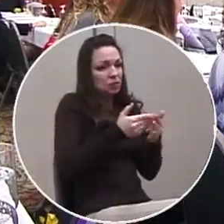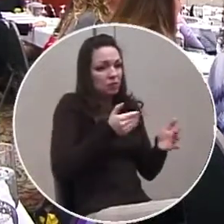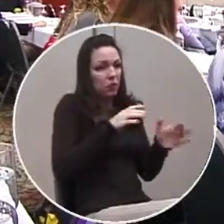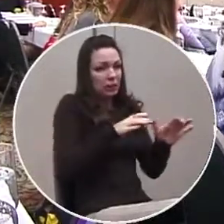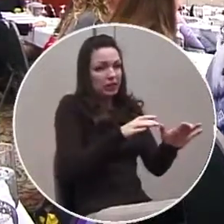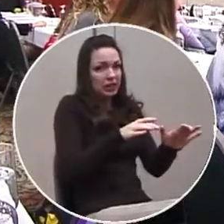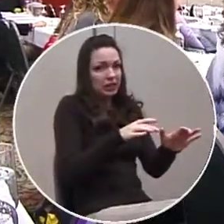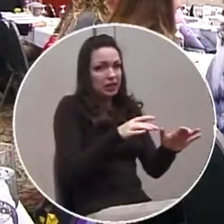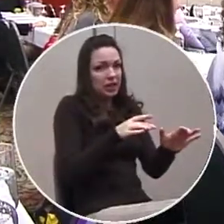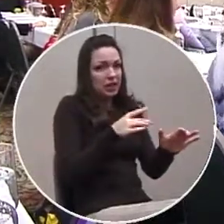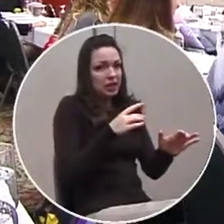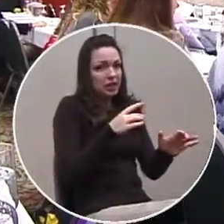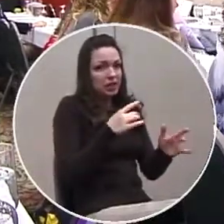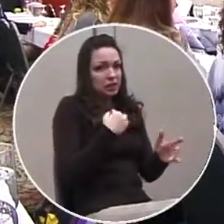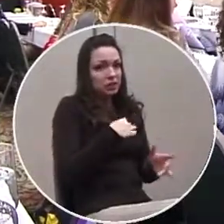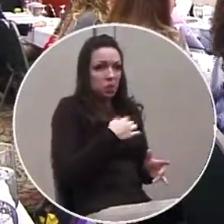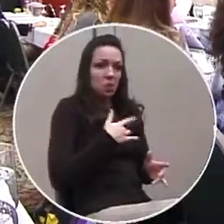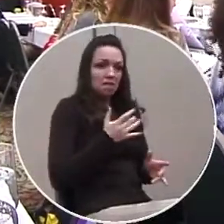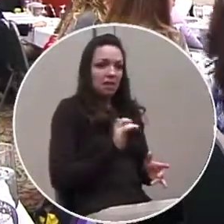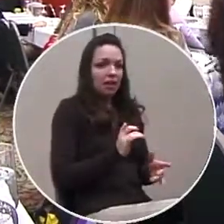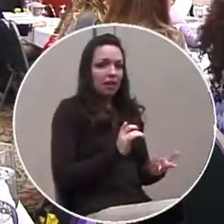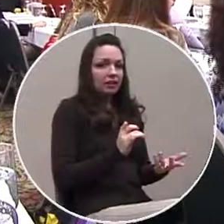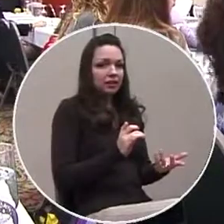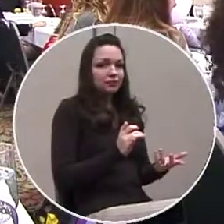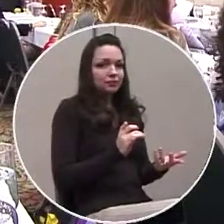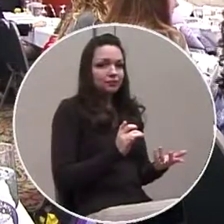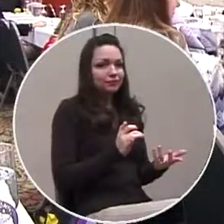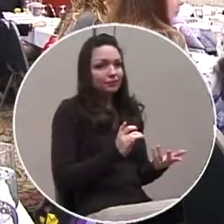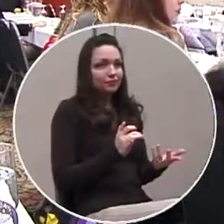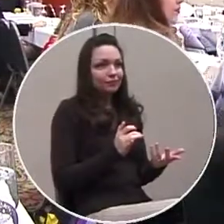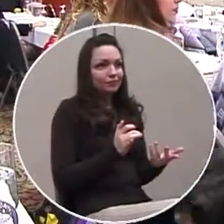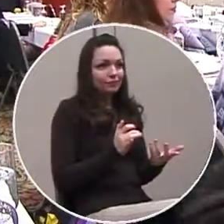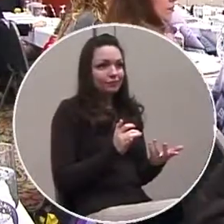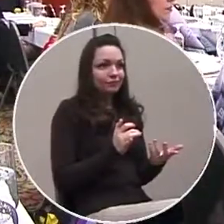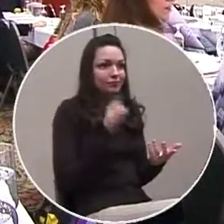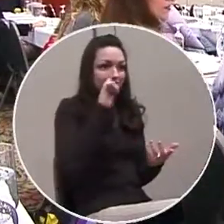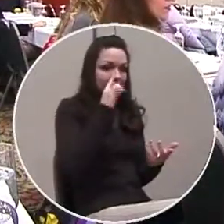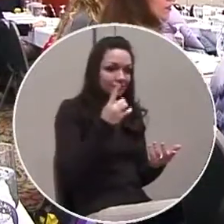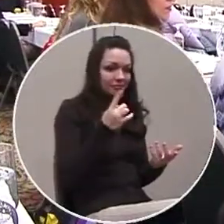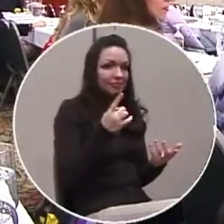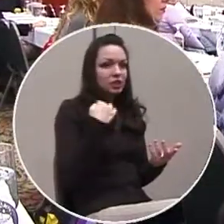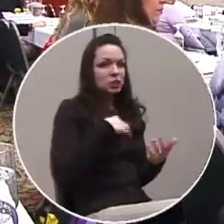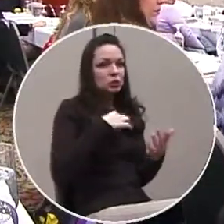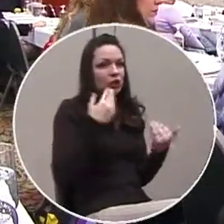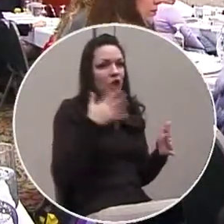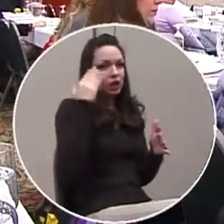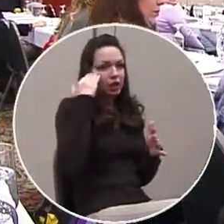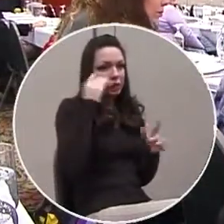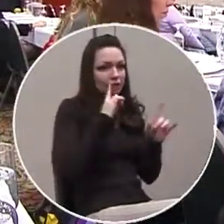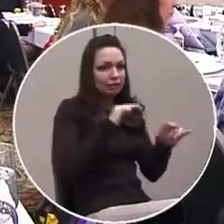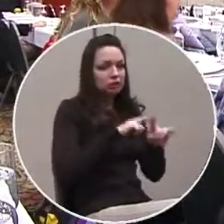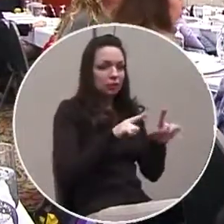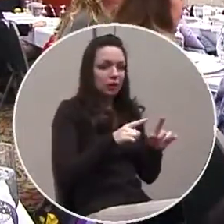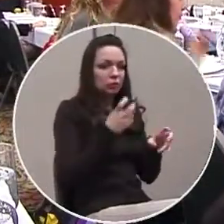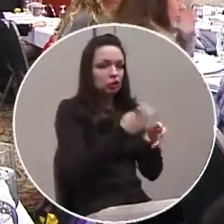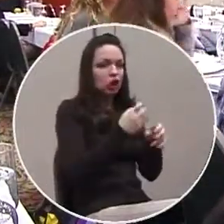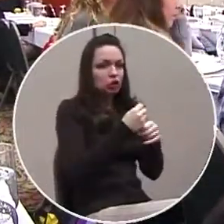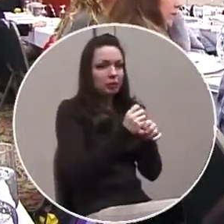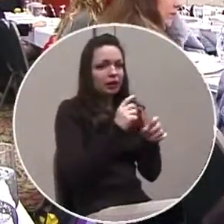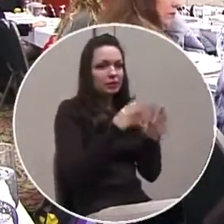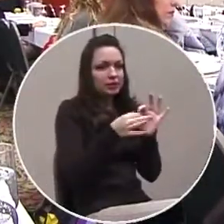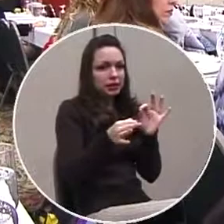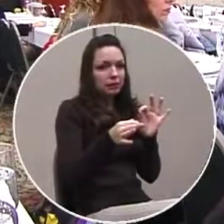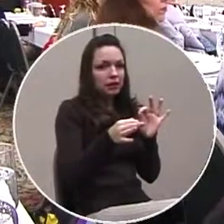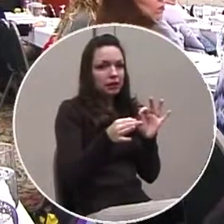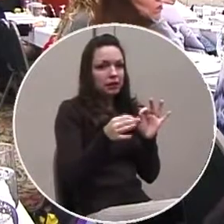we were actually like feeling like it was, come on, because we kind of already knew. But it definitely was still then hard to make the statement.